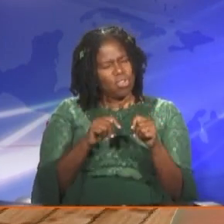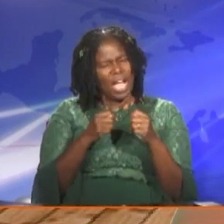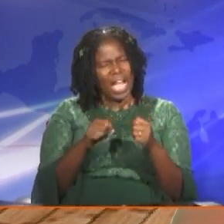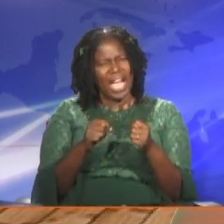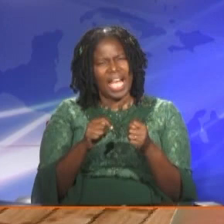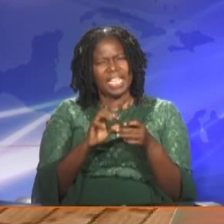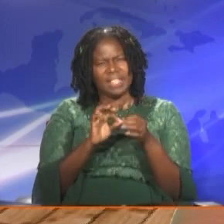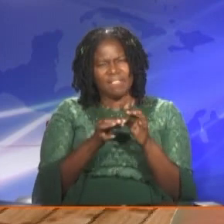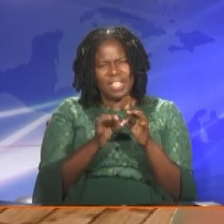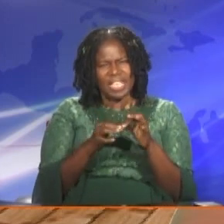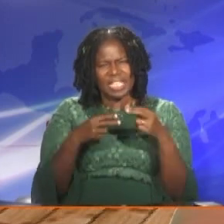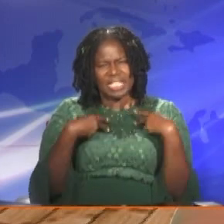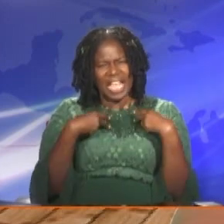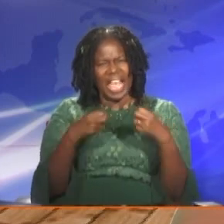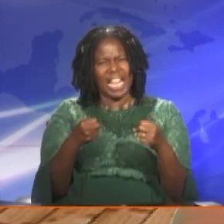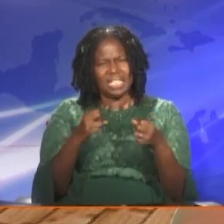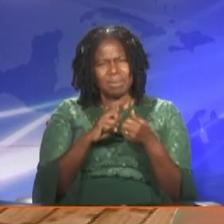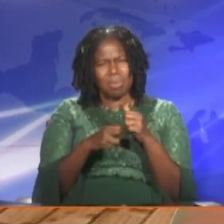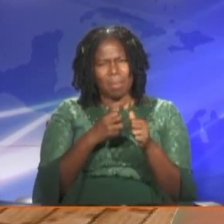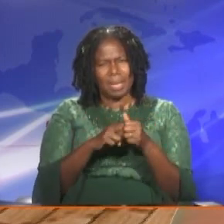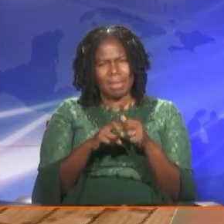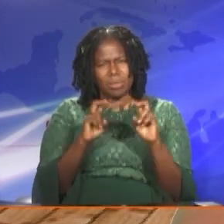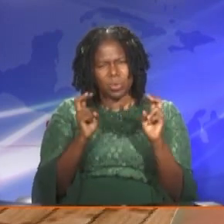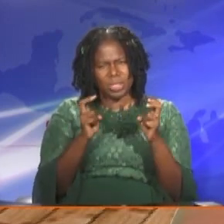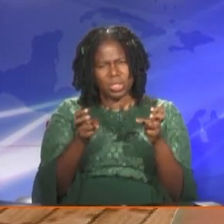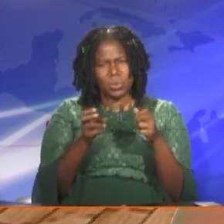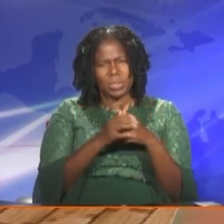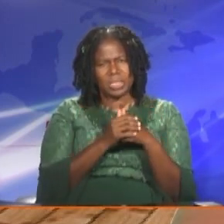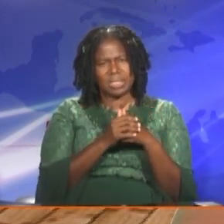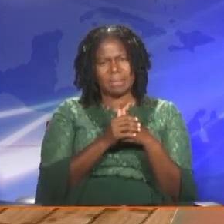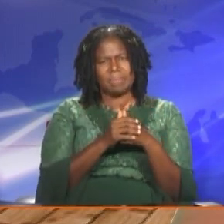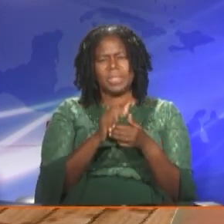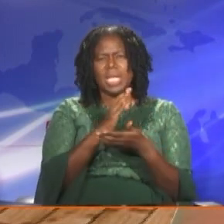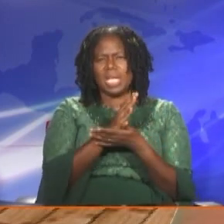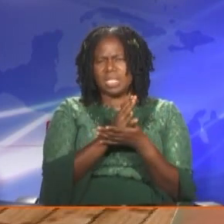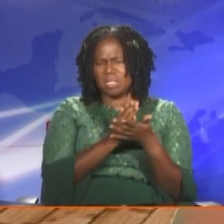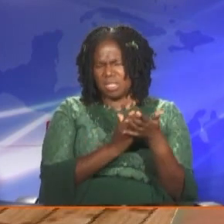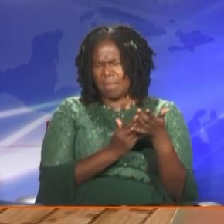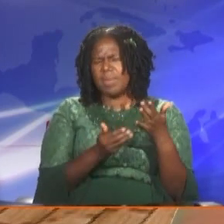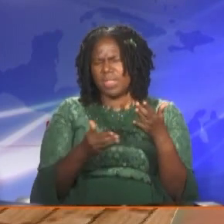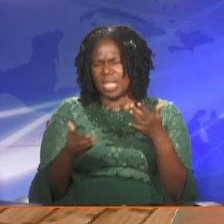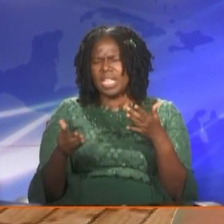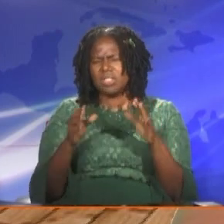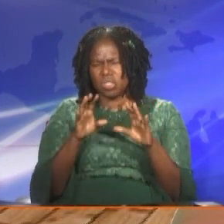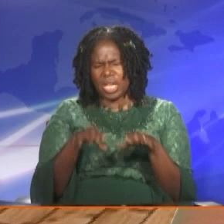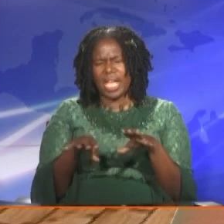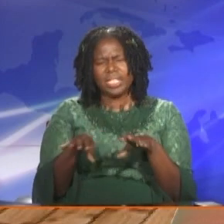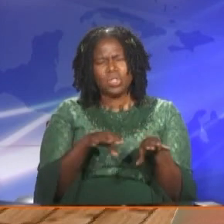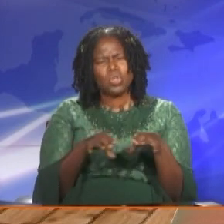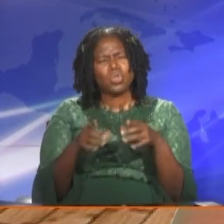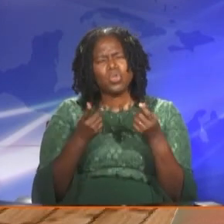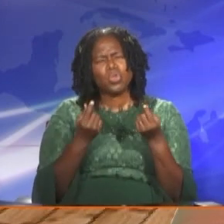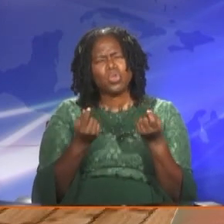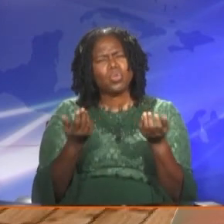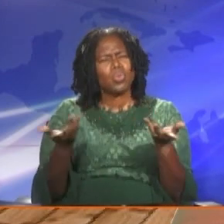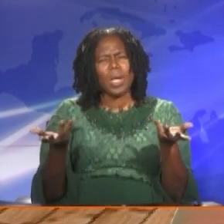Just give me a minute. Right. So some of the strategies that you could look at